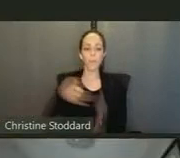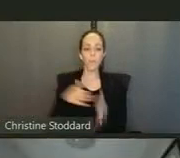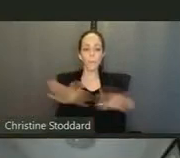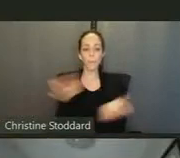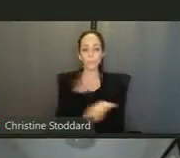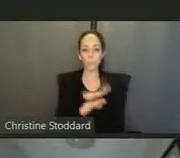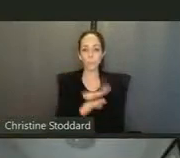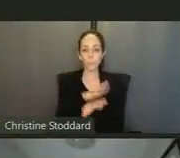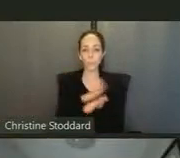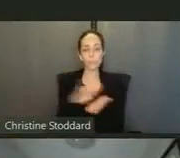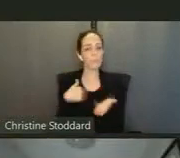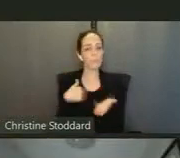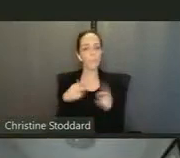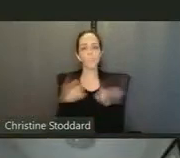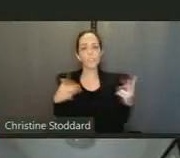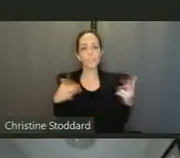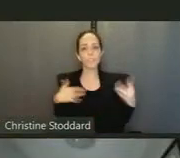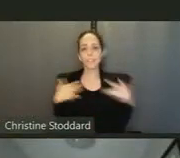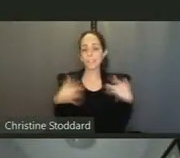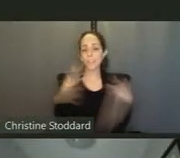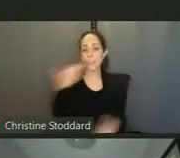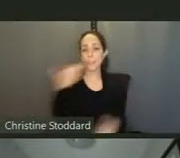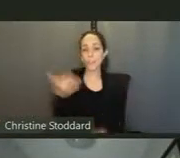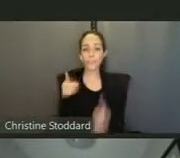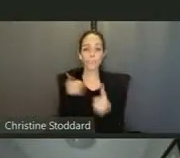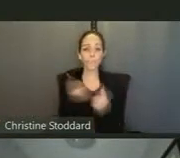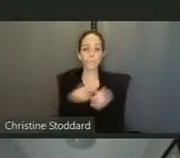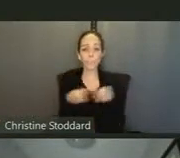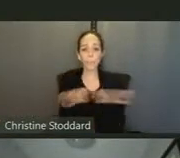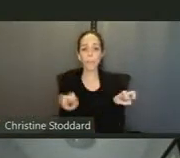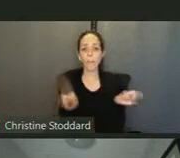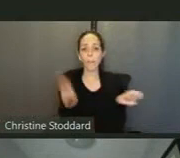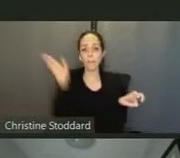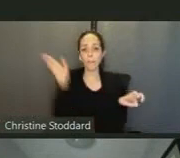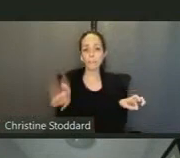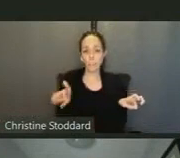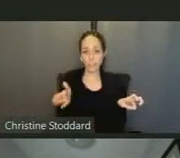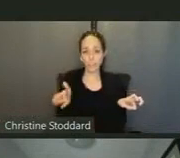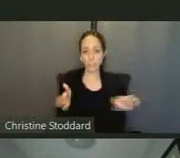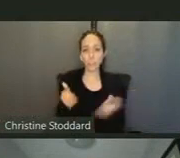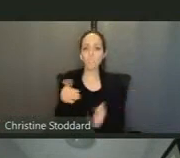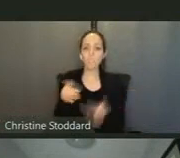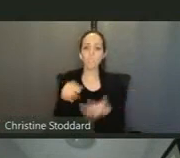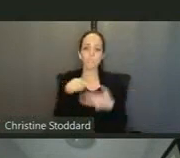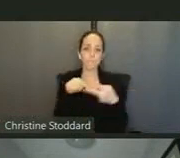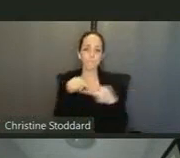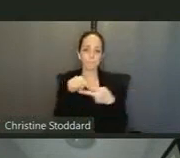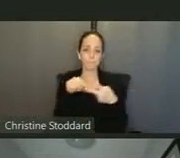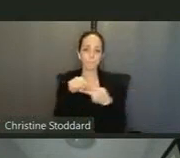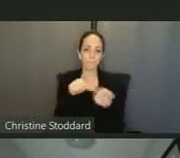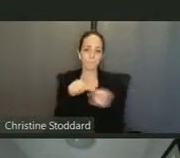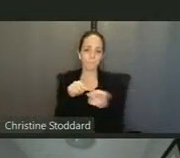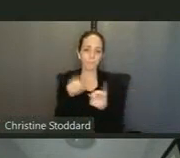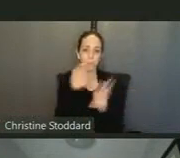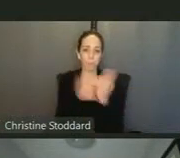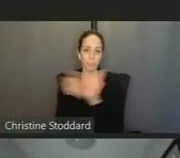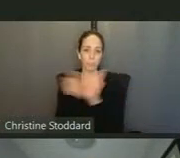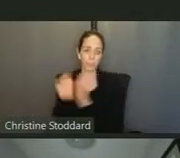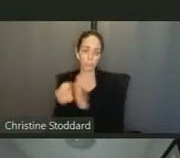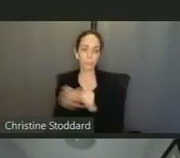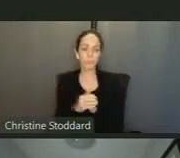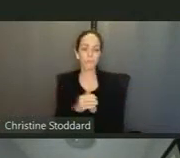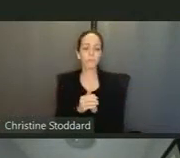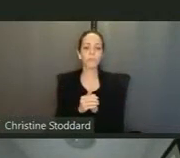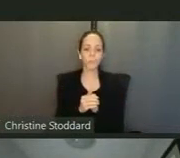very excited to introduce our first panel of speakers, Dr. Joelle Simpson and Dr. Tress Goodwin, both who serve on our